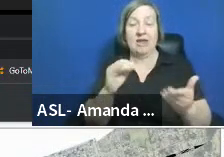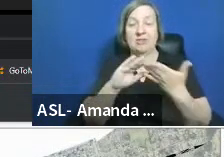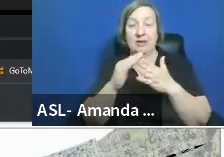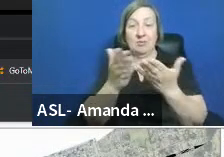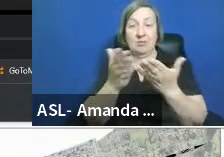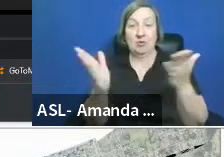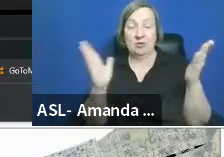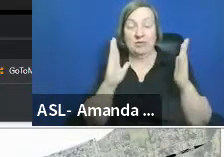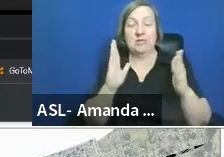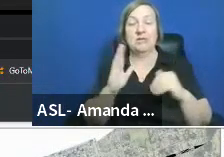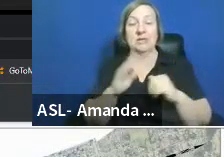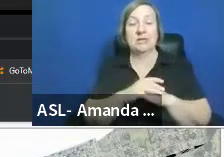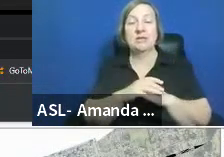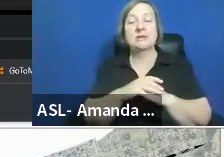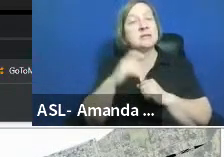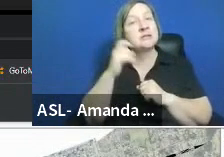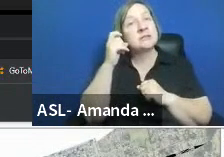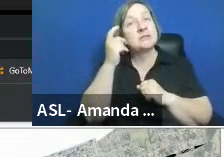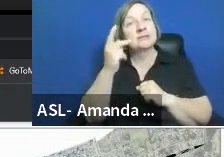communities oriented to